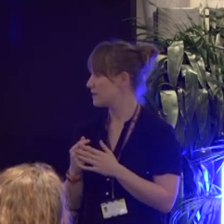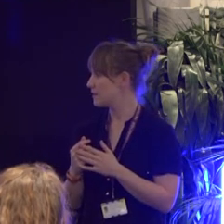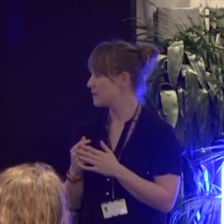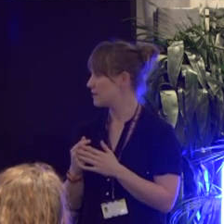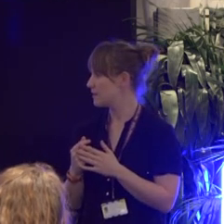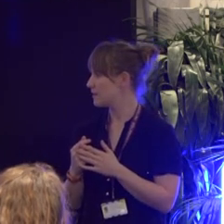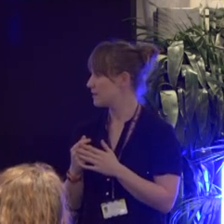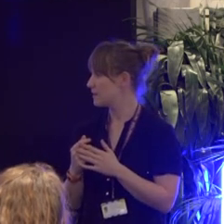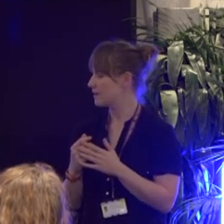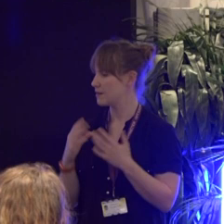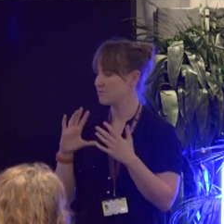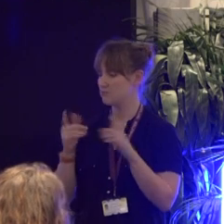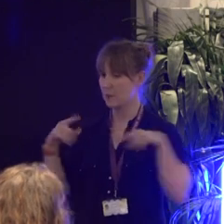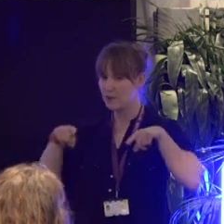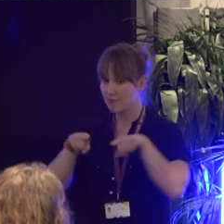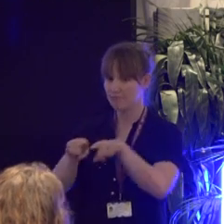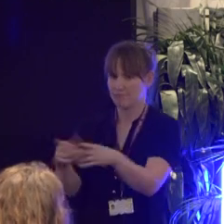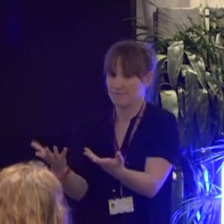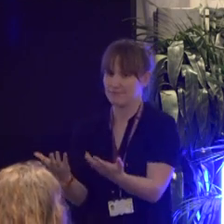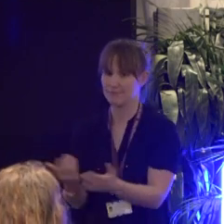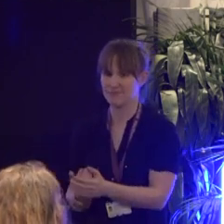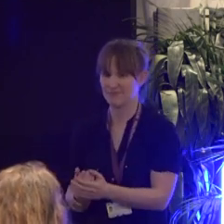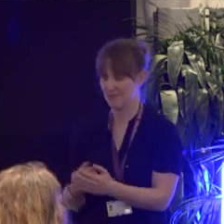yeah, you kind of need both, I guess.